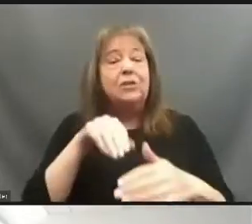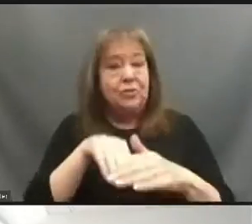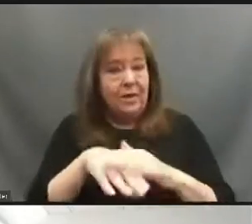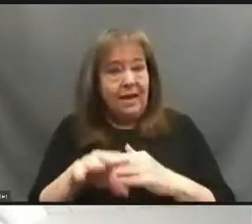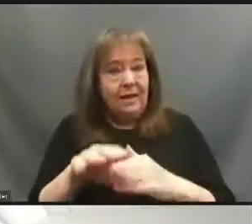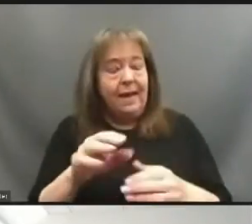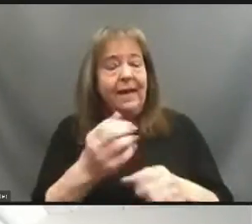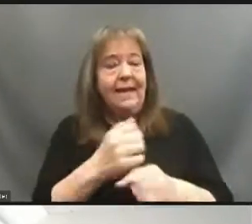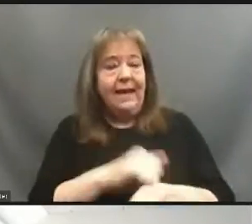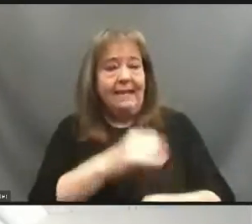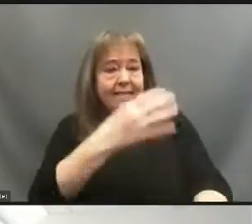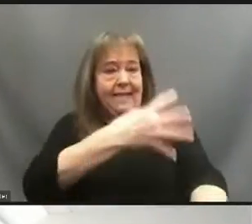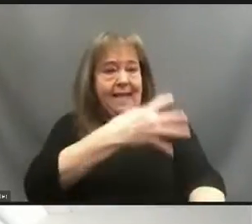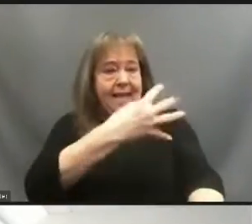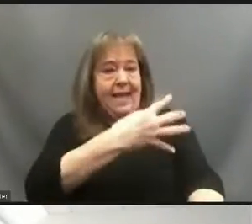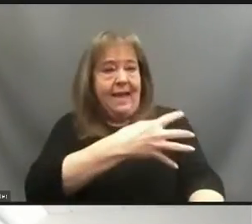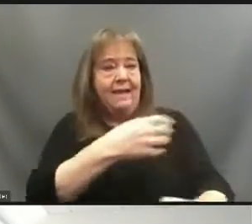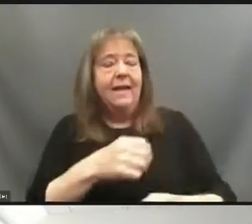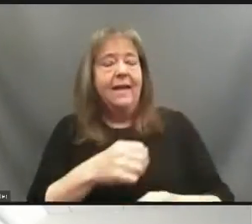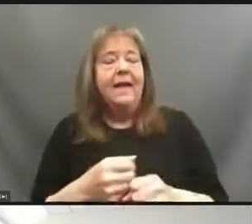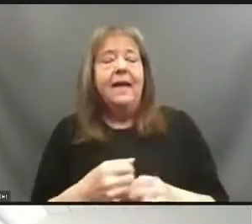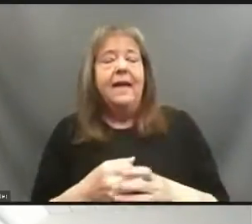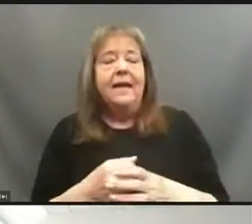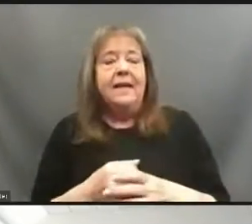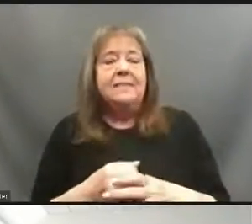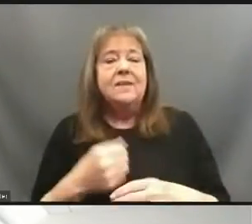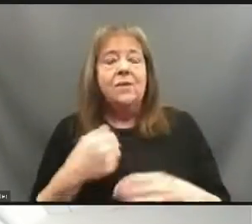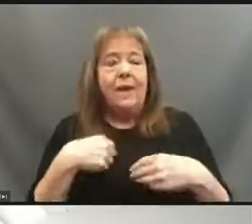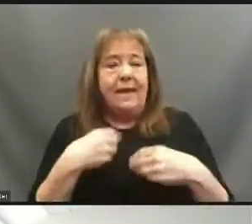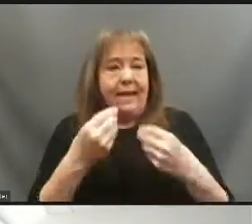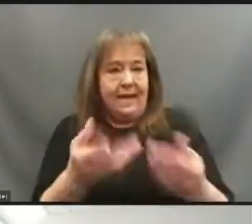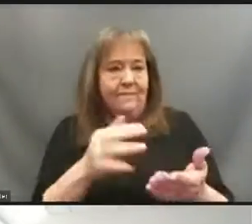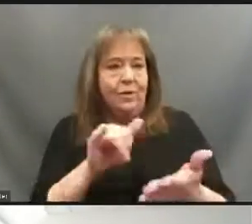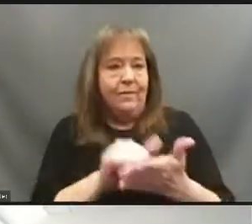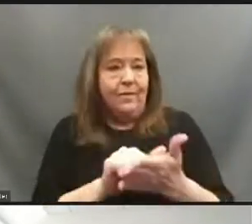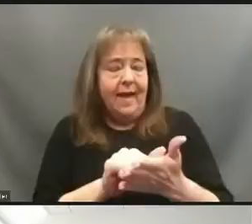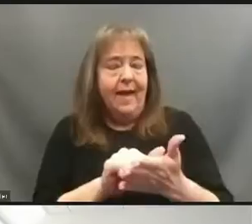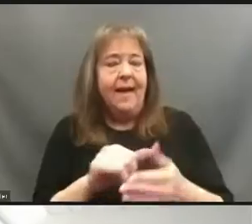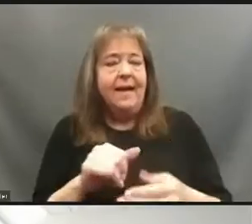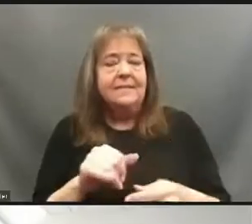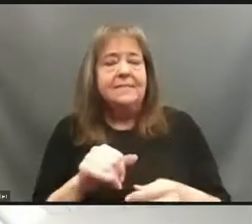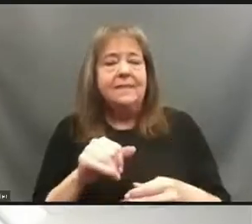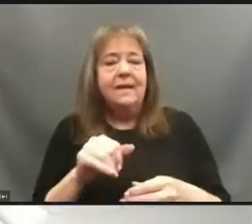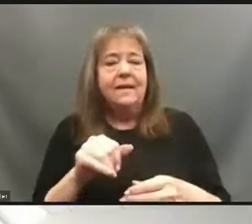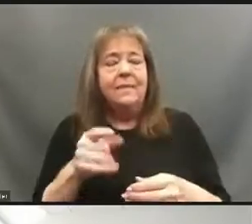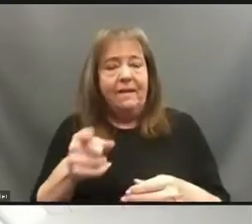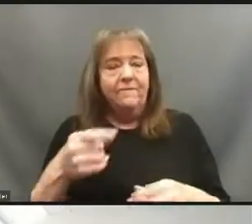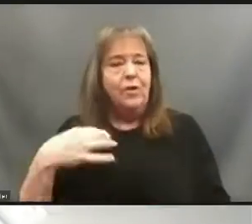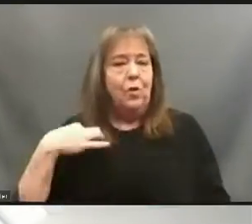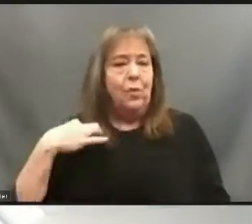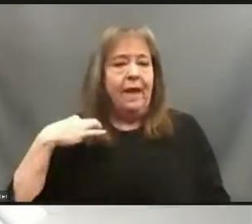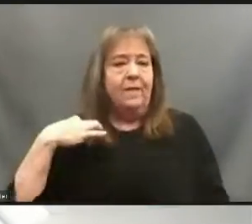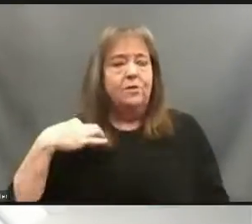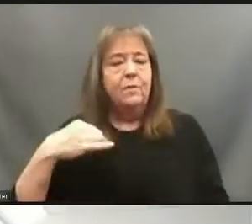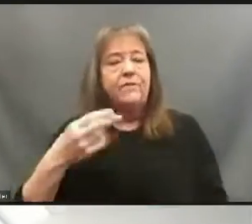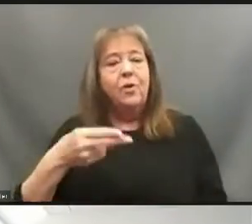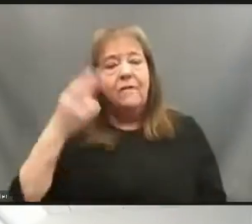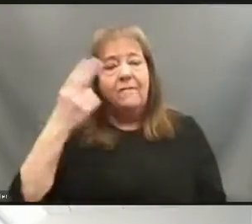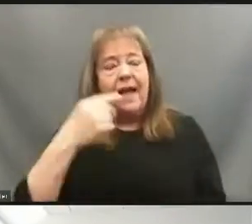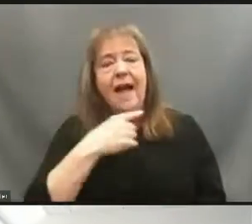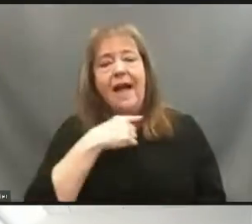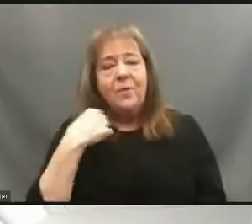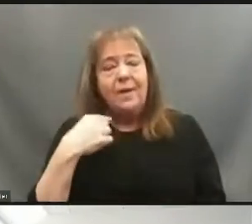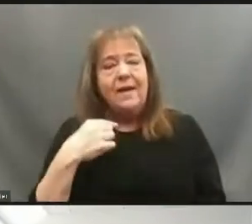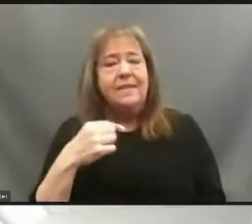you have symptoms and confirmed COVID-19. So we can give you monoclonal antibodies if you qualify, which means you're a little higher risk to have a